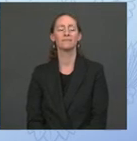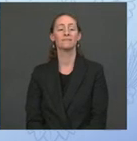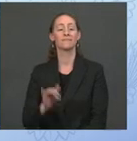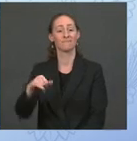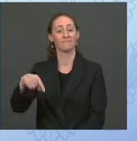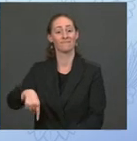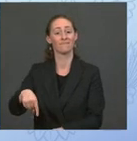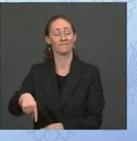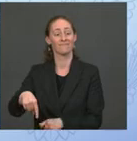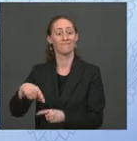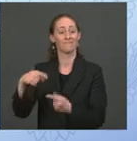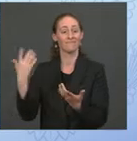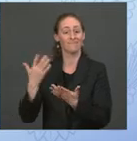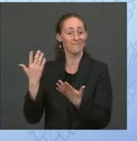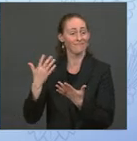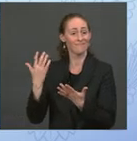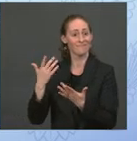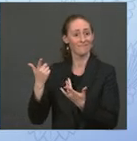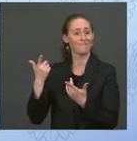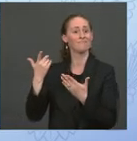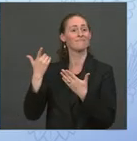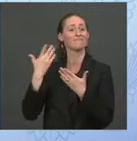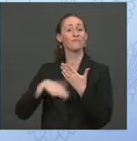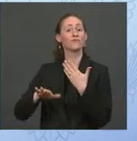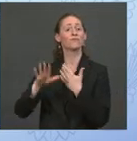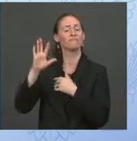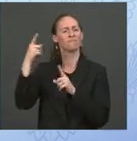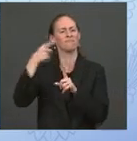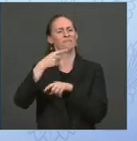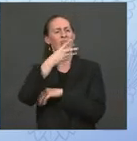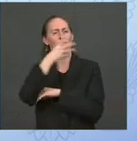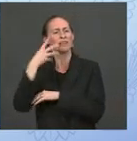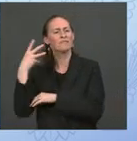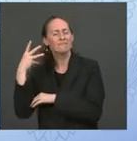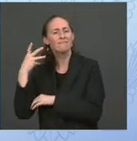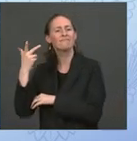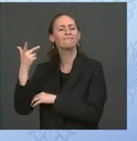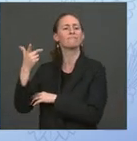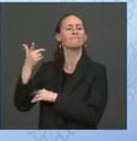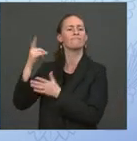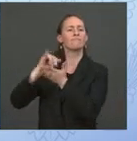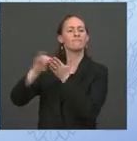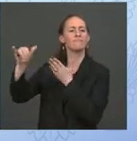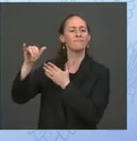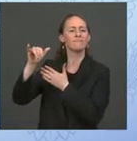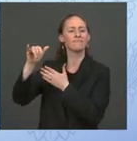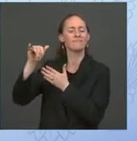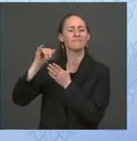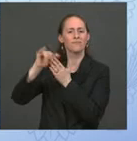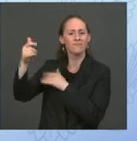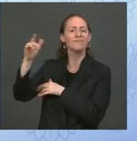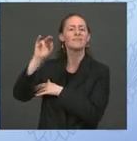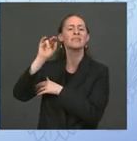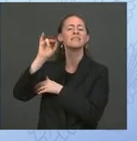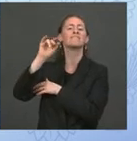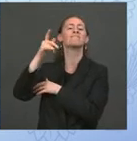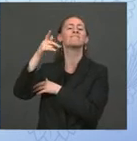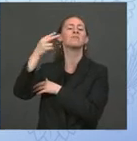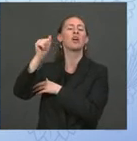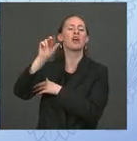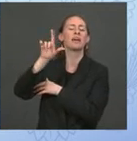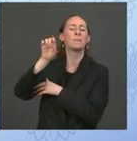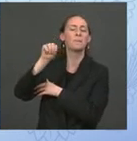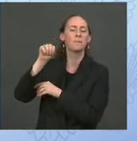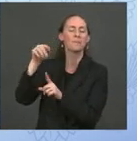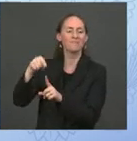born son of immigrants in New York City, raised in Harlem in the South Bronx, graduated from